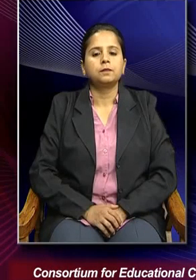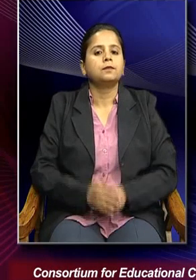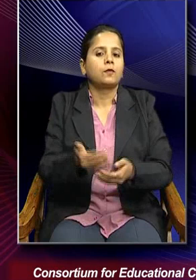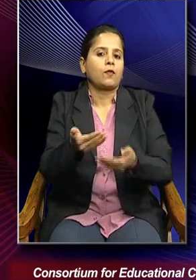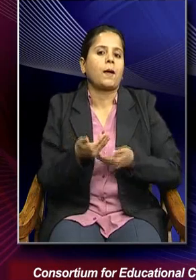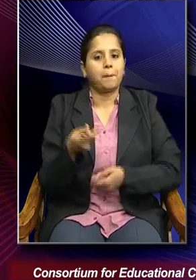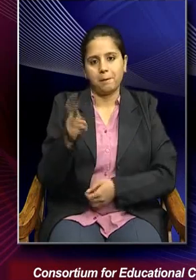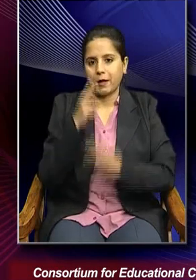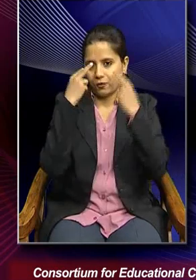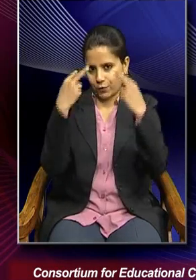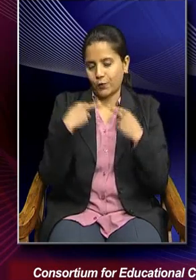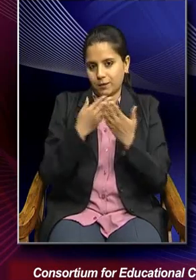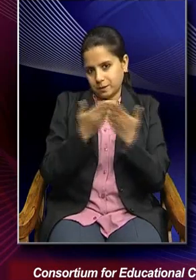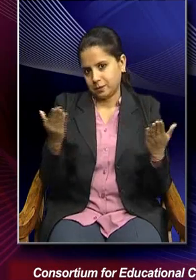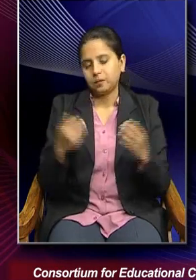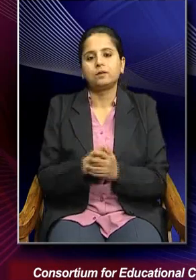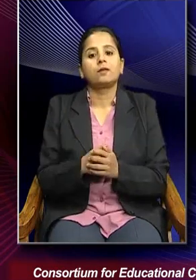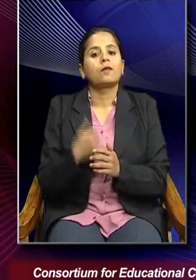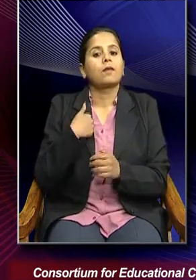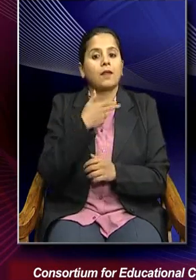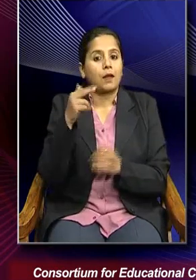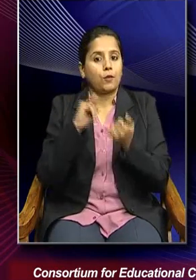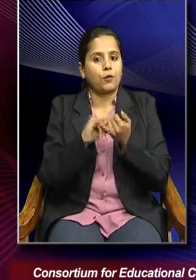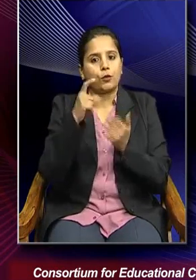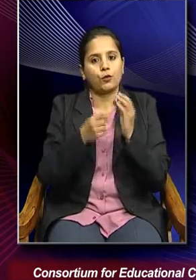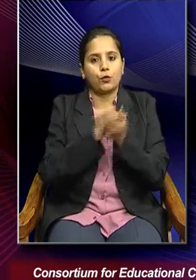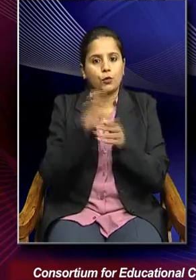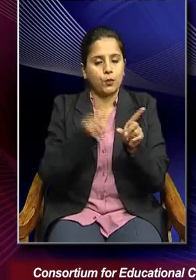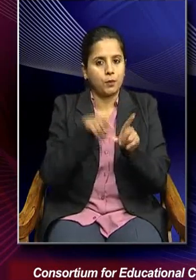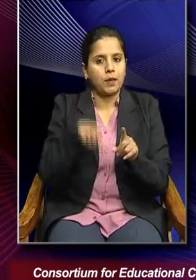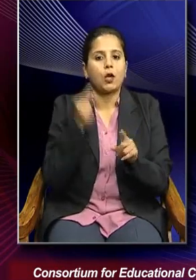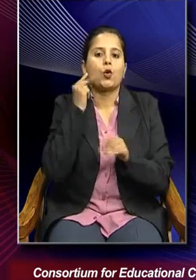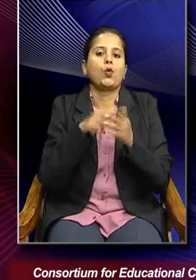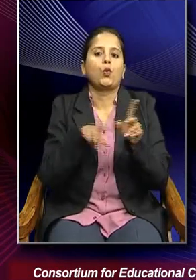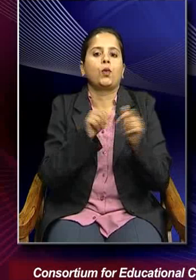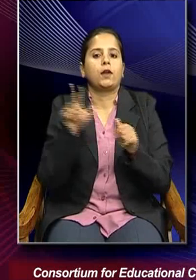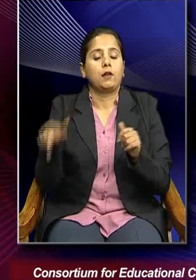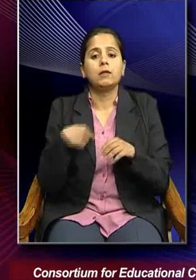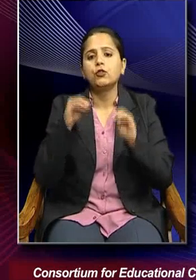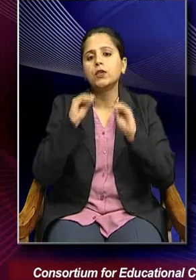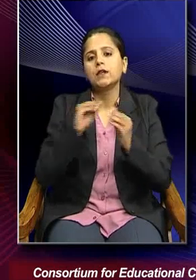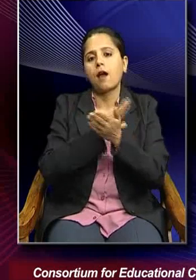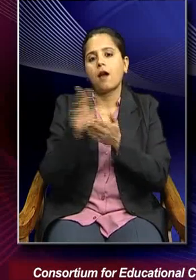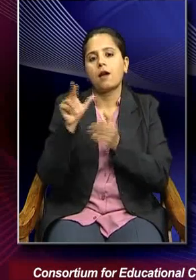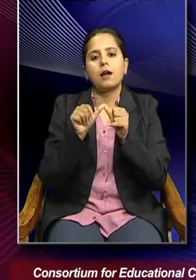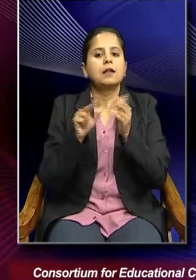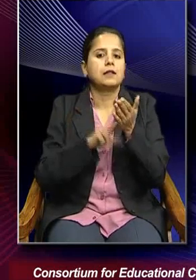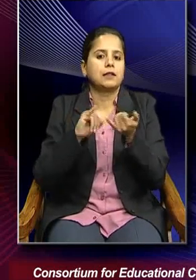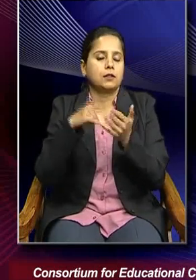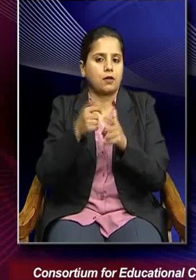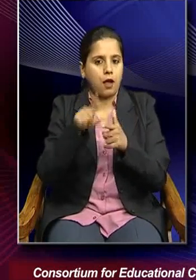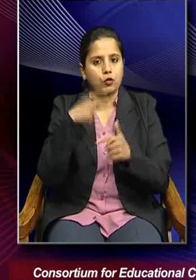Welcome back, viewers. I'm Surbhi Unyal. I teach philosophy at Hansraj College, University of